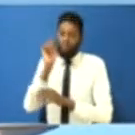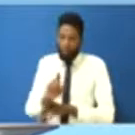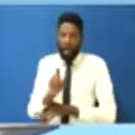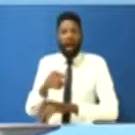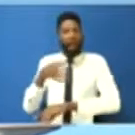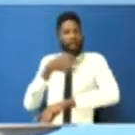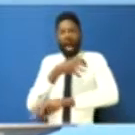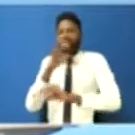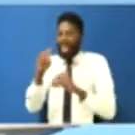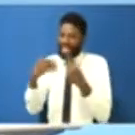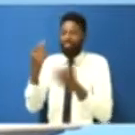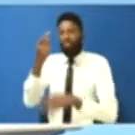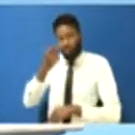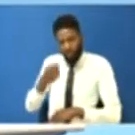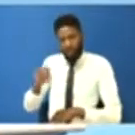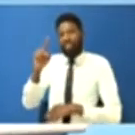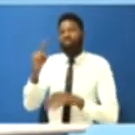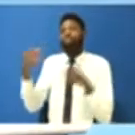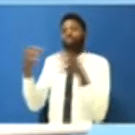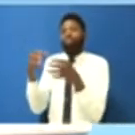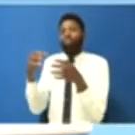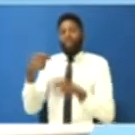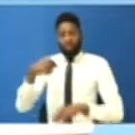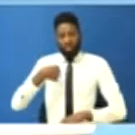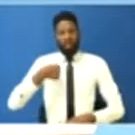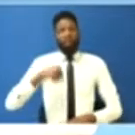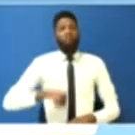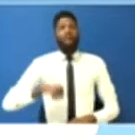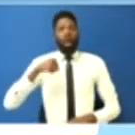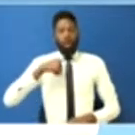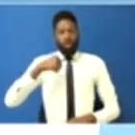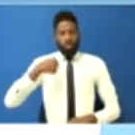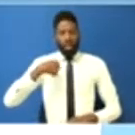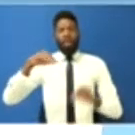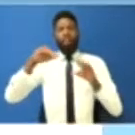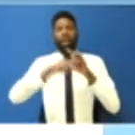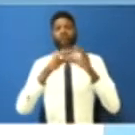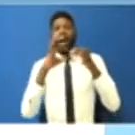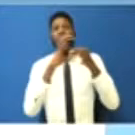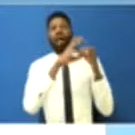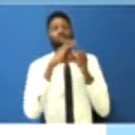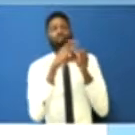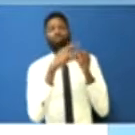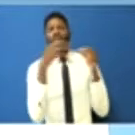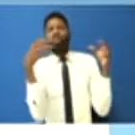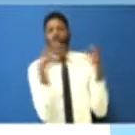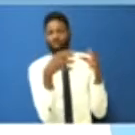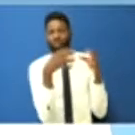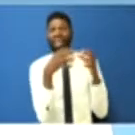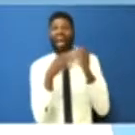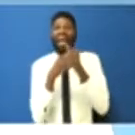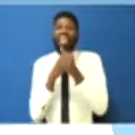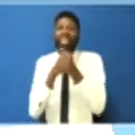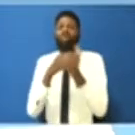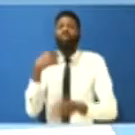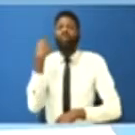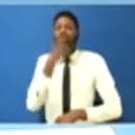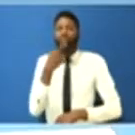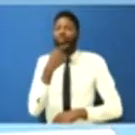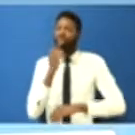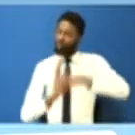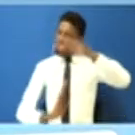party i am very proud to be a member of azimion moja led by the most disciplined